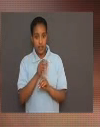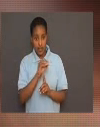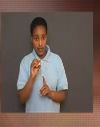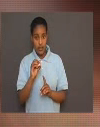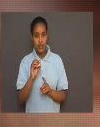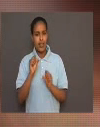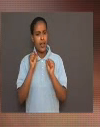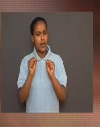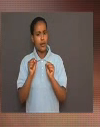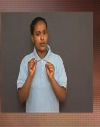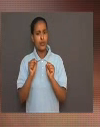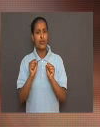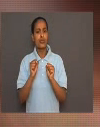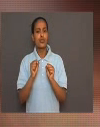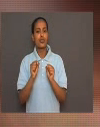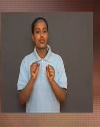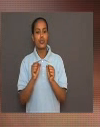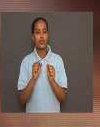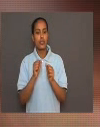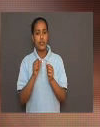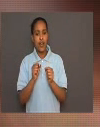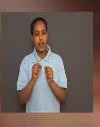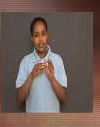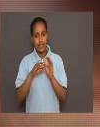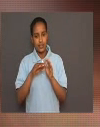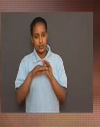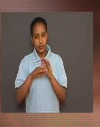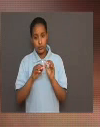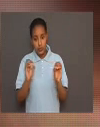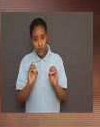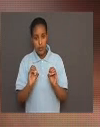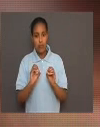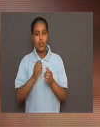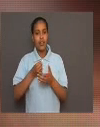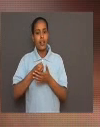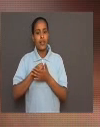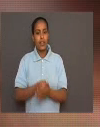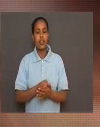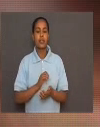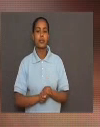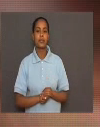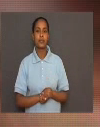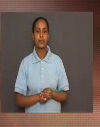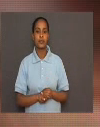the ability to be deformed under stress without cleaving.